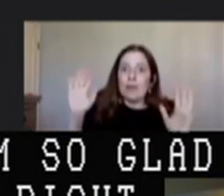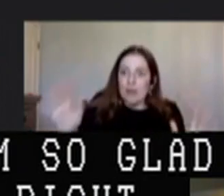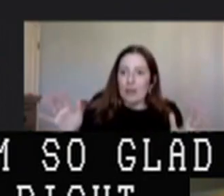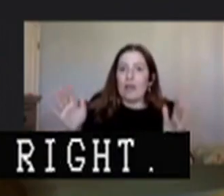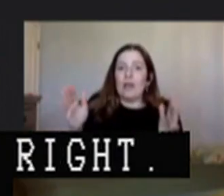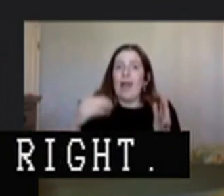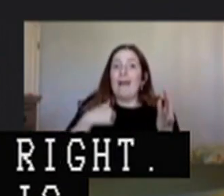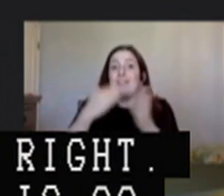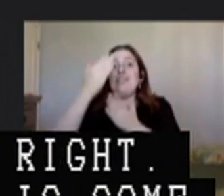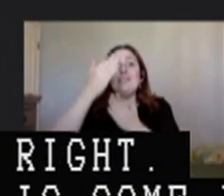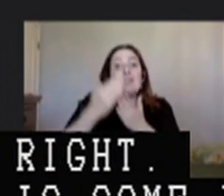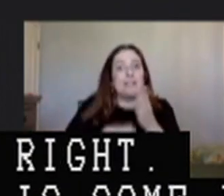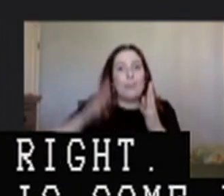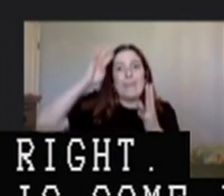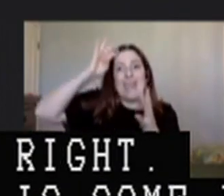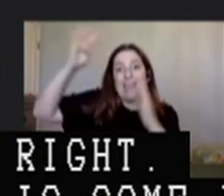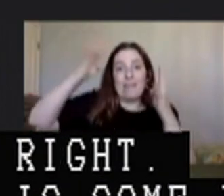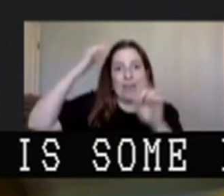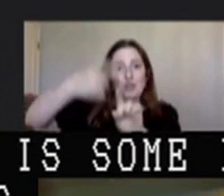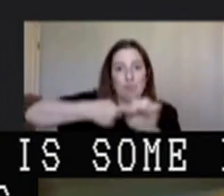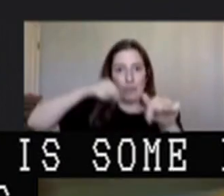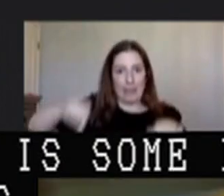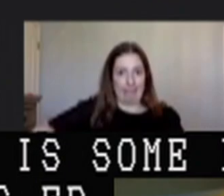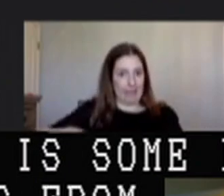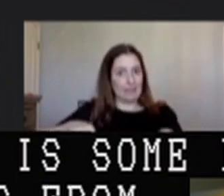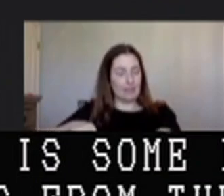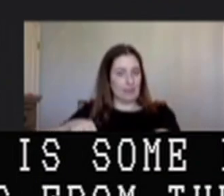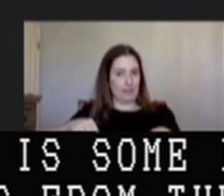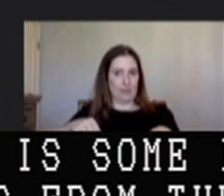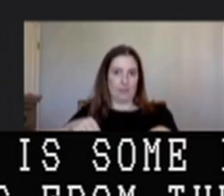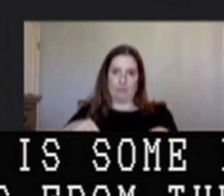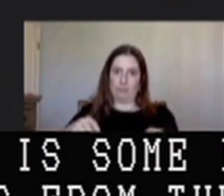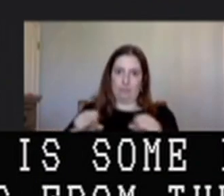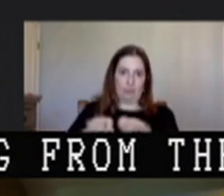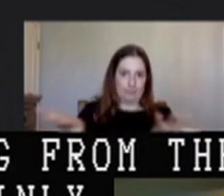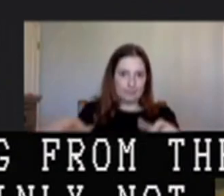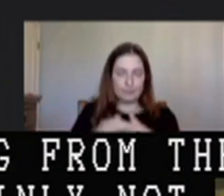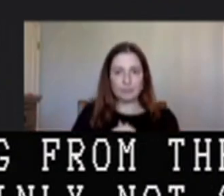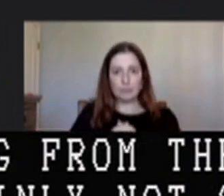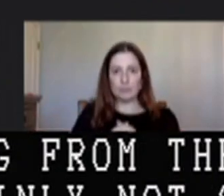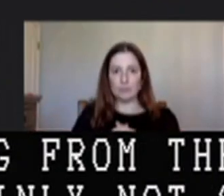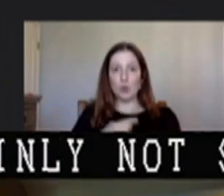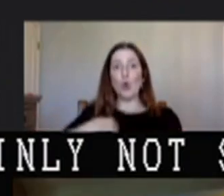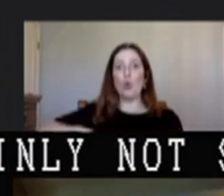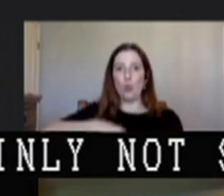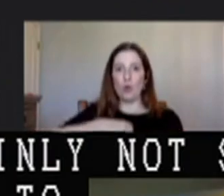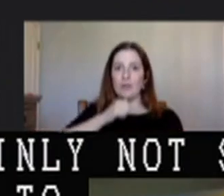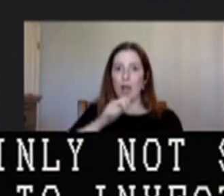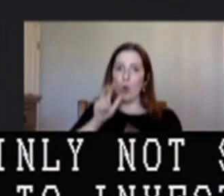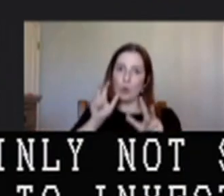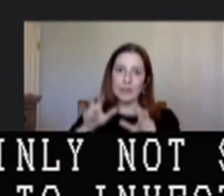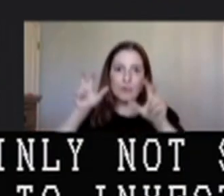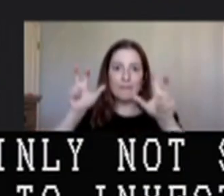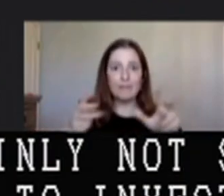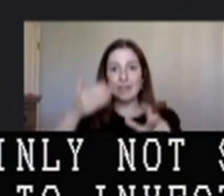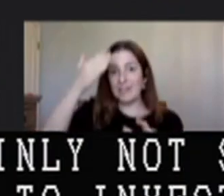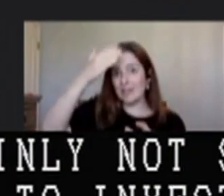innovation that is coming from these things. We're certainly not saying that we're going to invest in face shields to give out